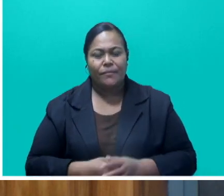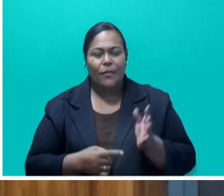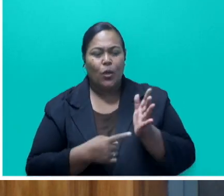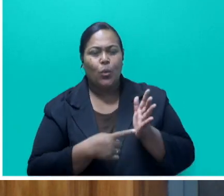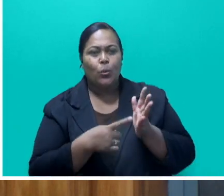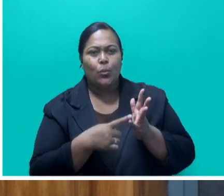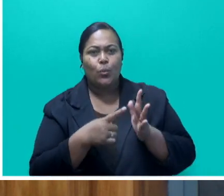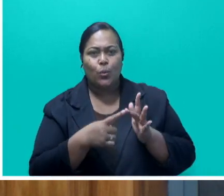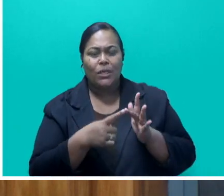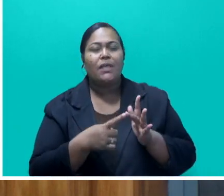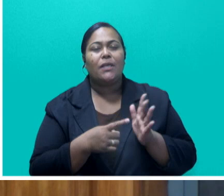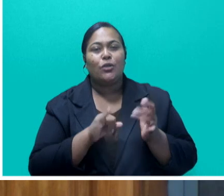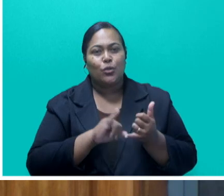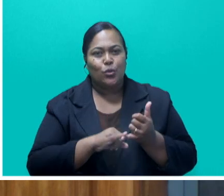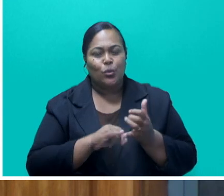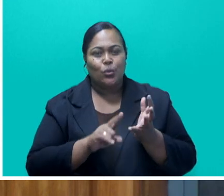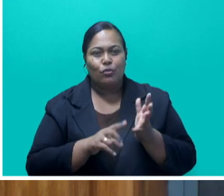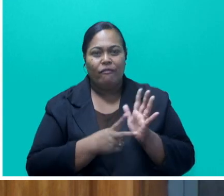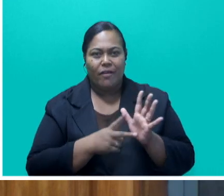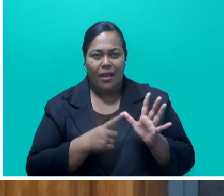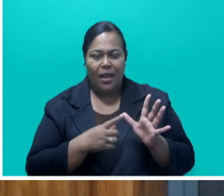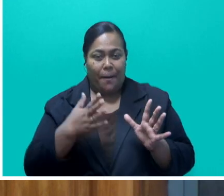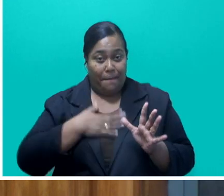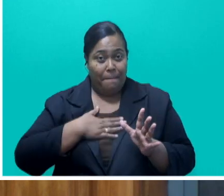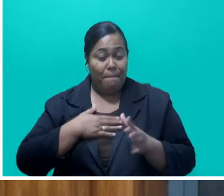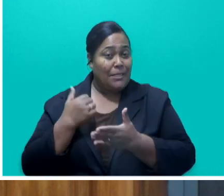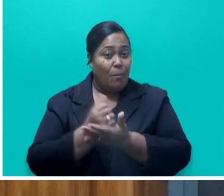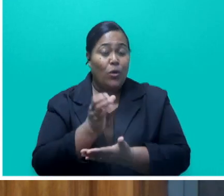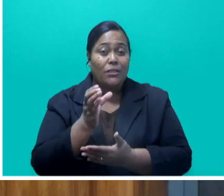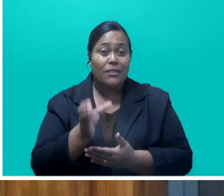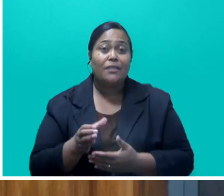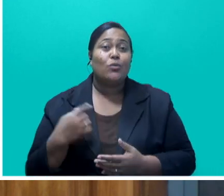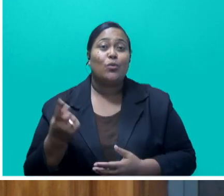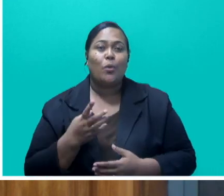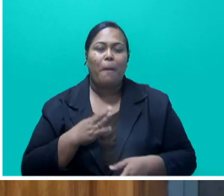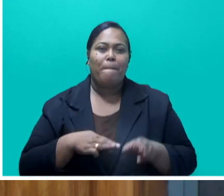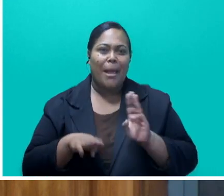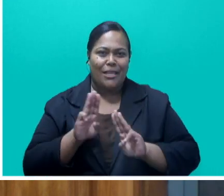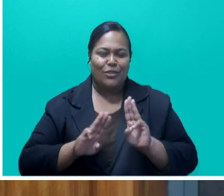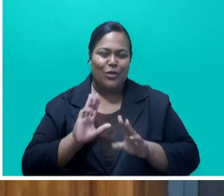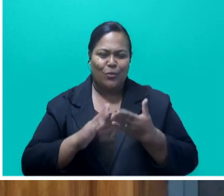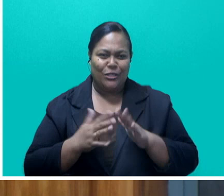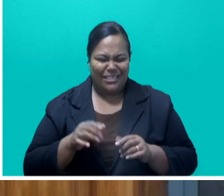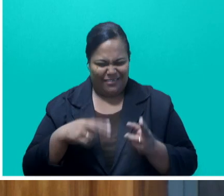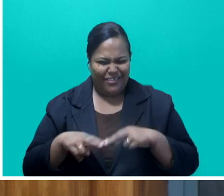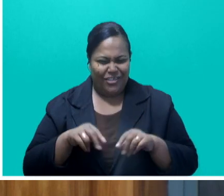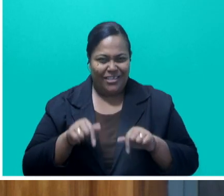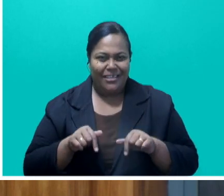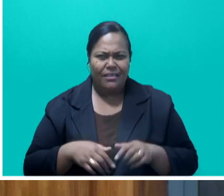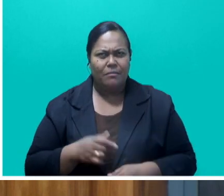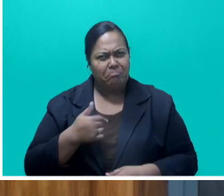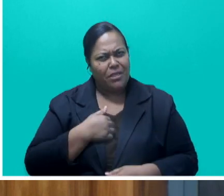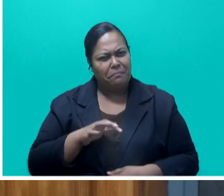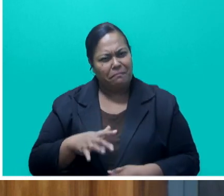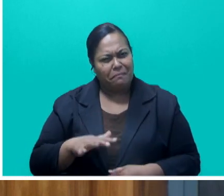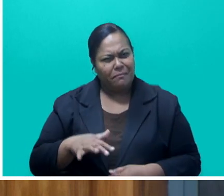Mundunabosa, and my supporters in the Melanesian communities around Fiji. I was a bit hesitant at first, but then